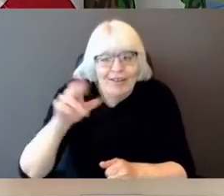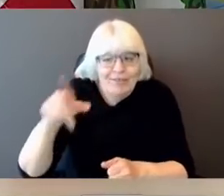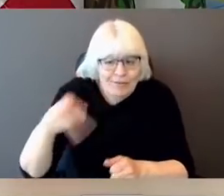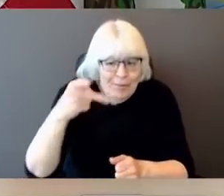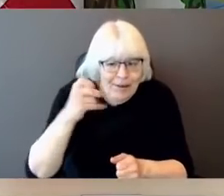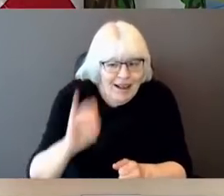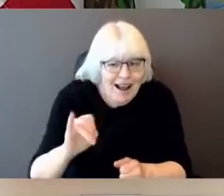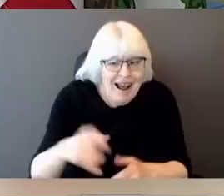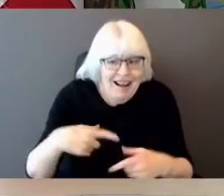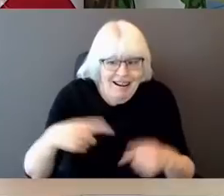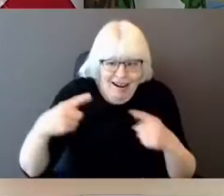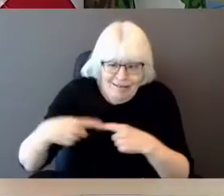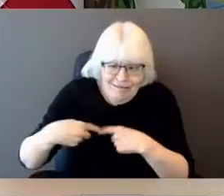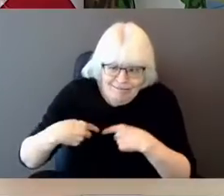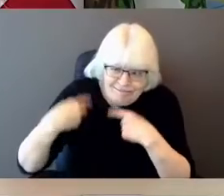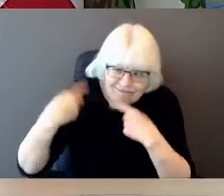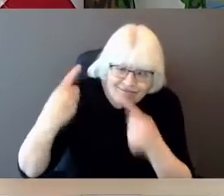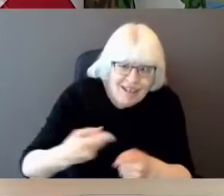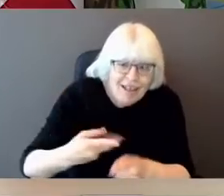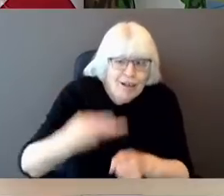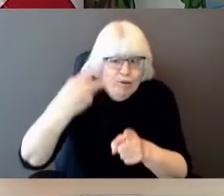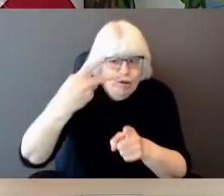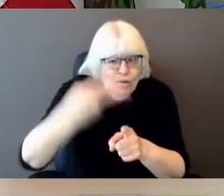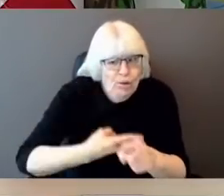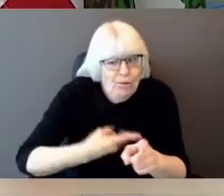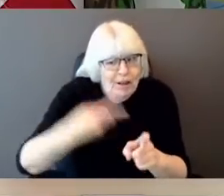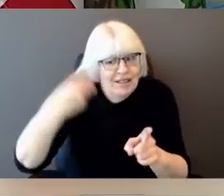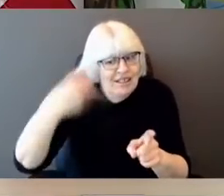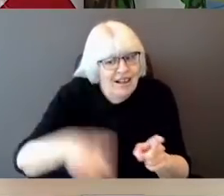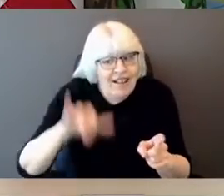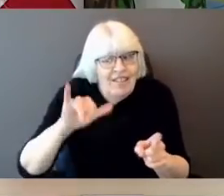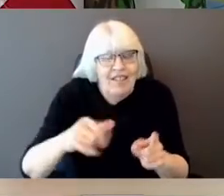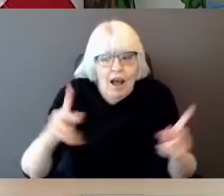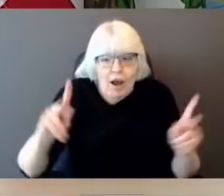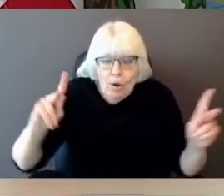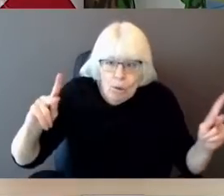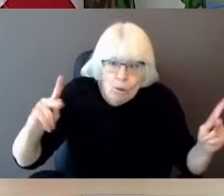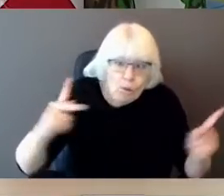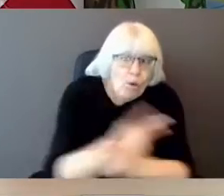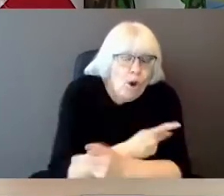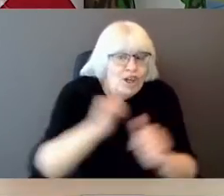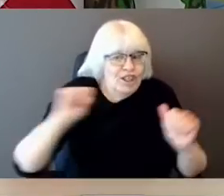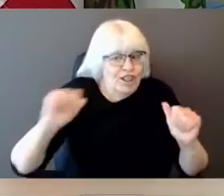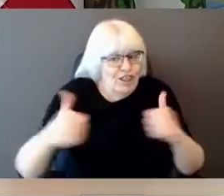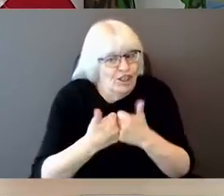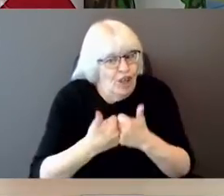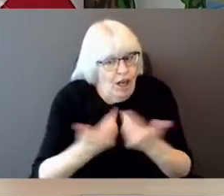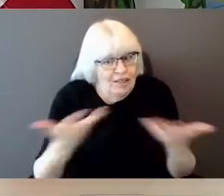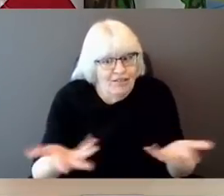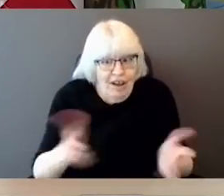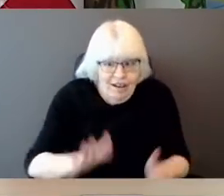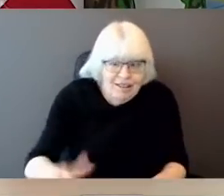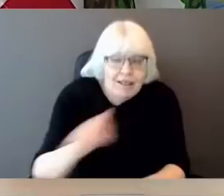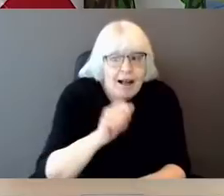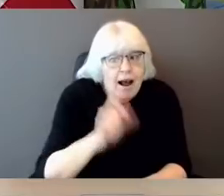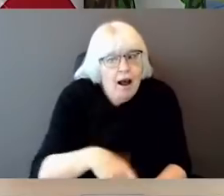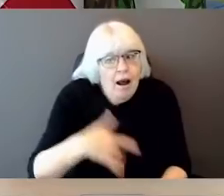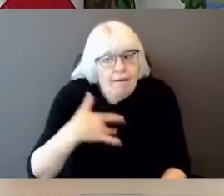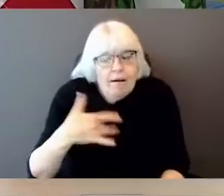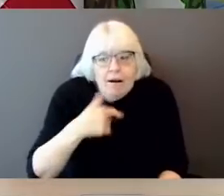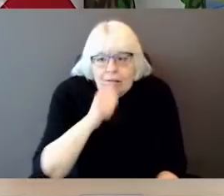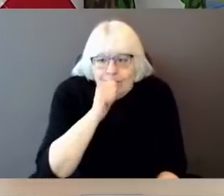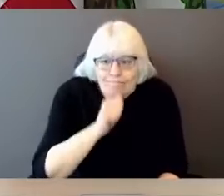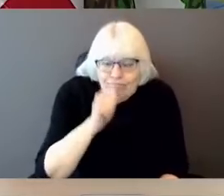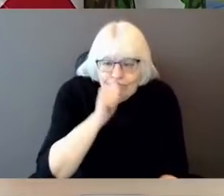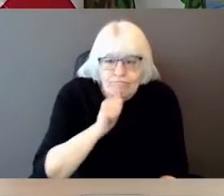Islanders, and I know everyone is tired and weary of COVID after 23 months of this global pandemic. And